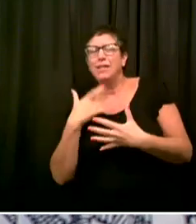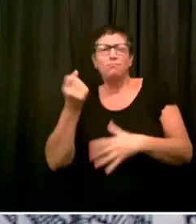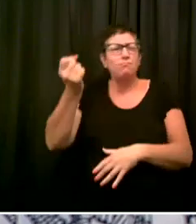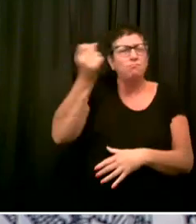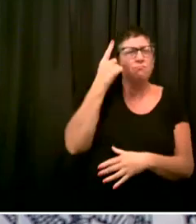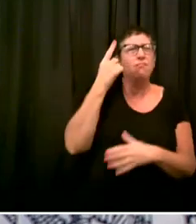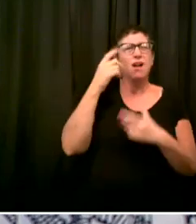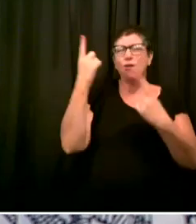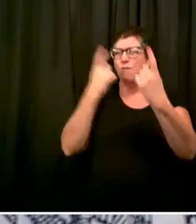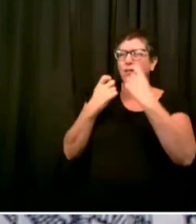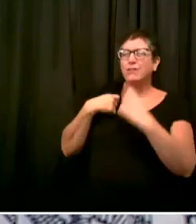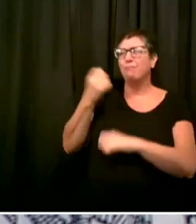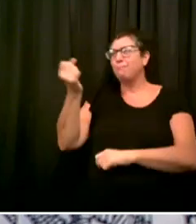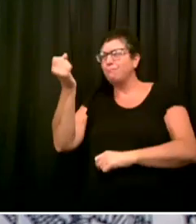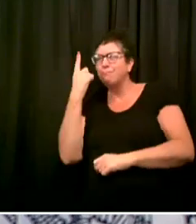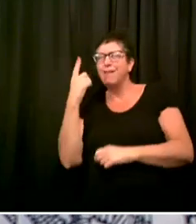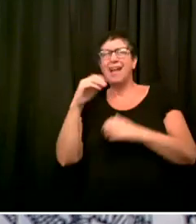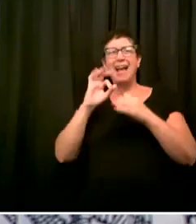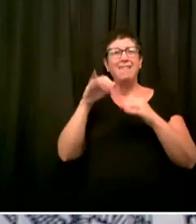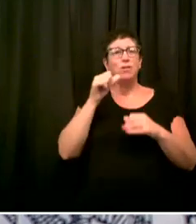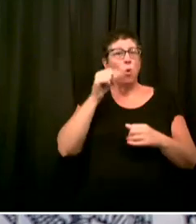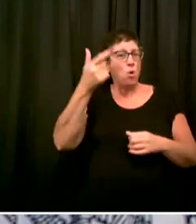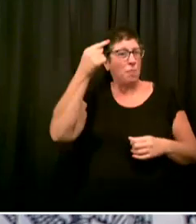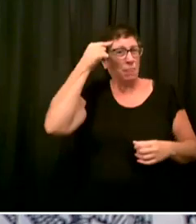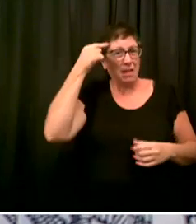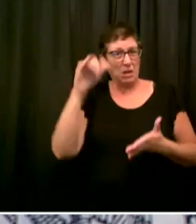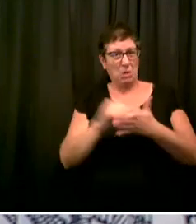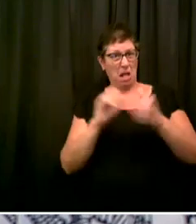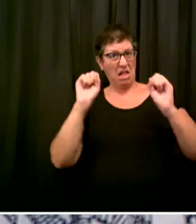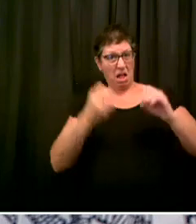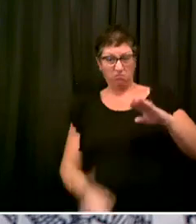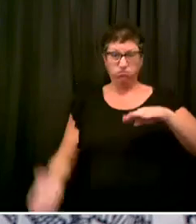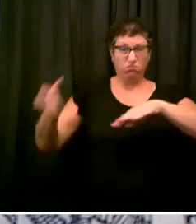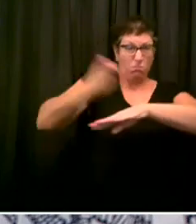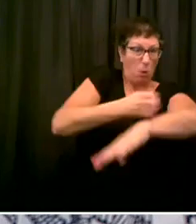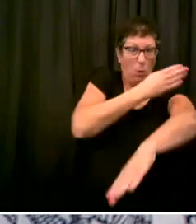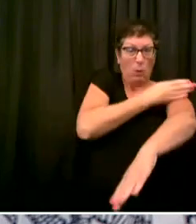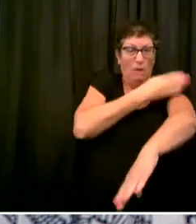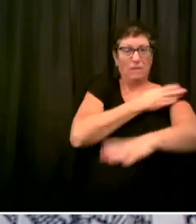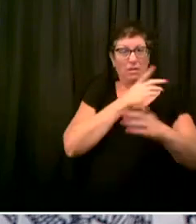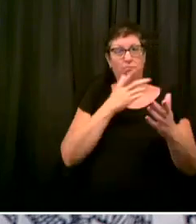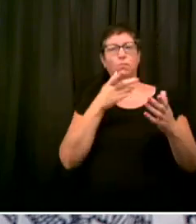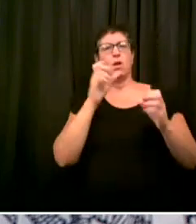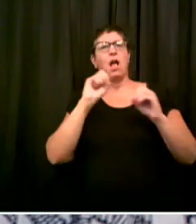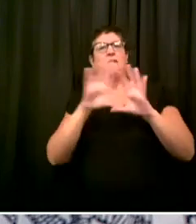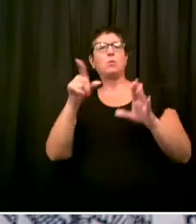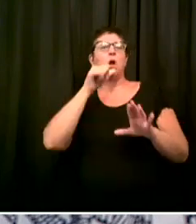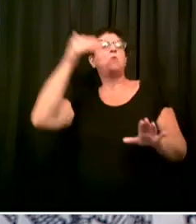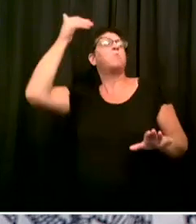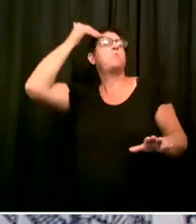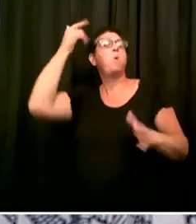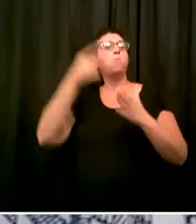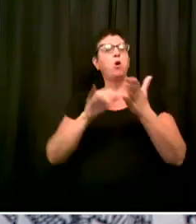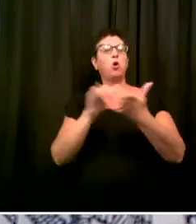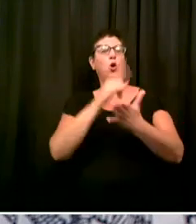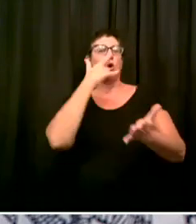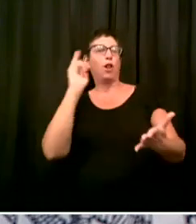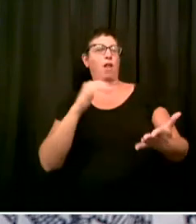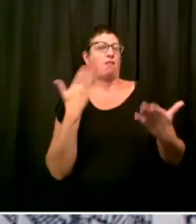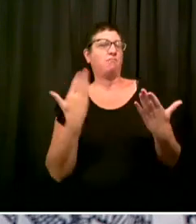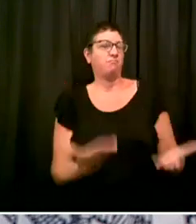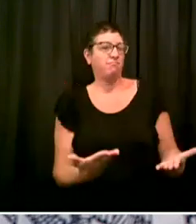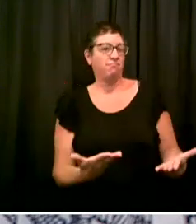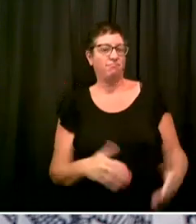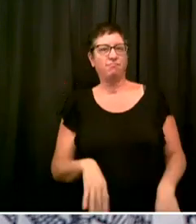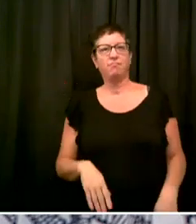then you don't know New York City. And it's just, to me, really counterproductive when people talk about what's wrong when there are so many